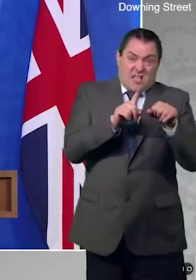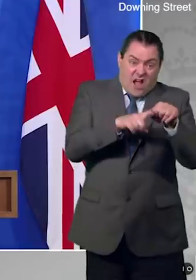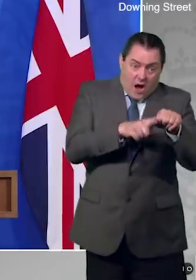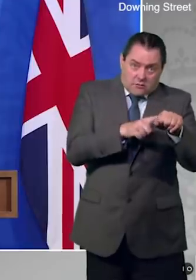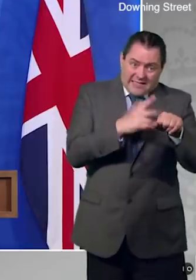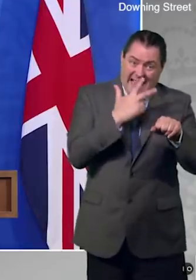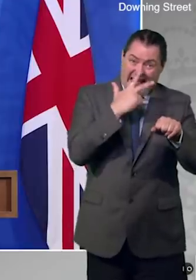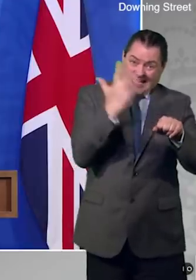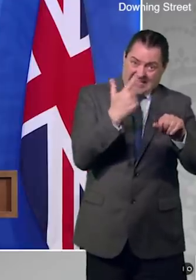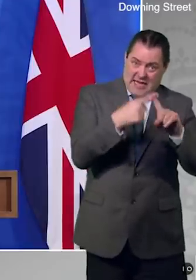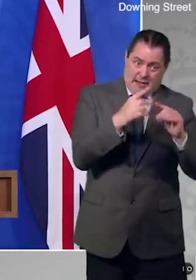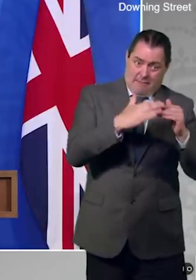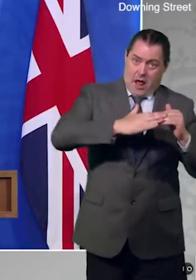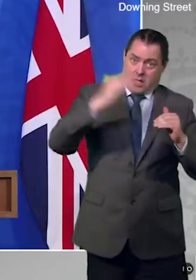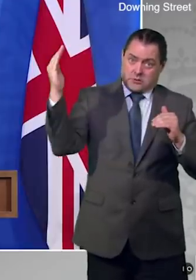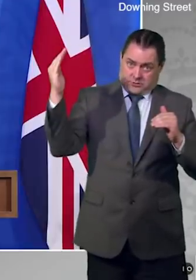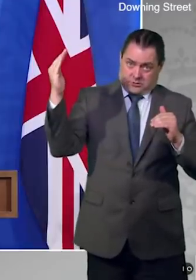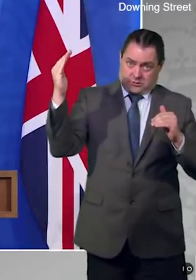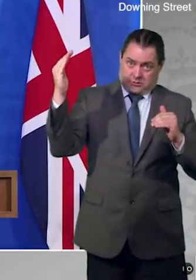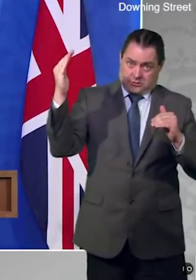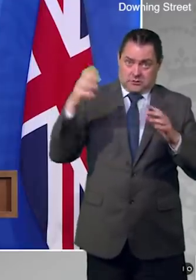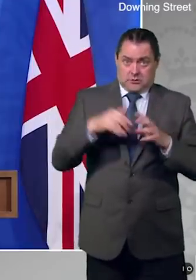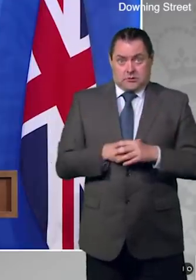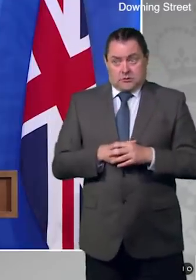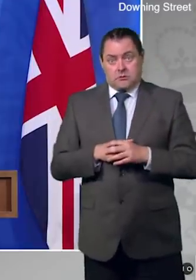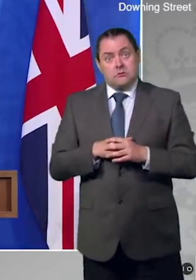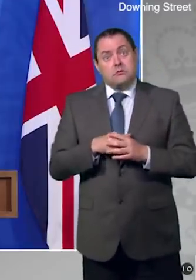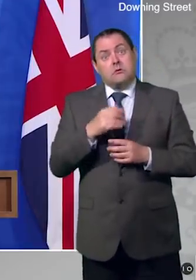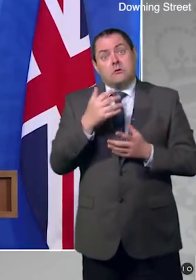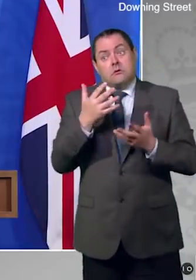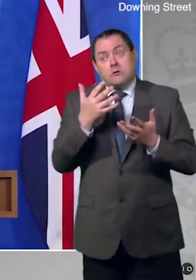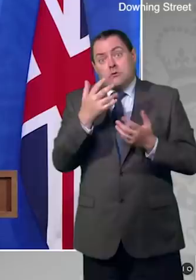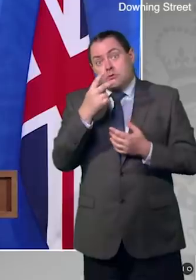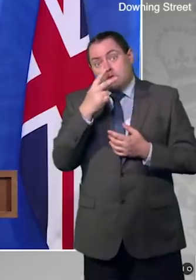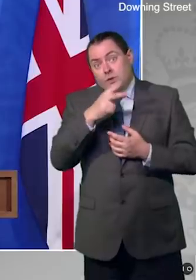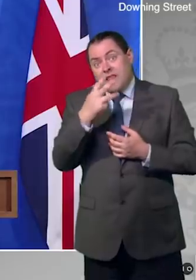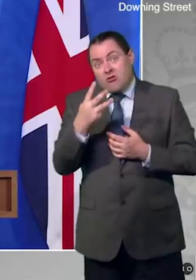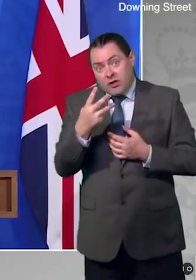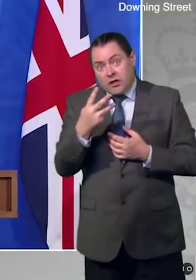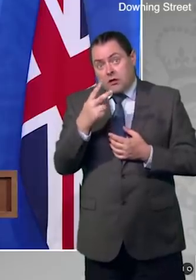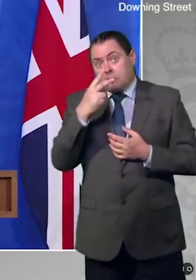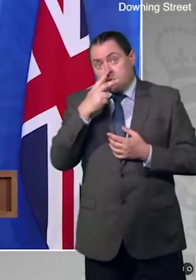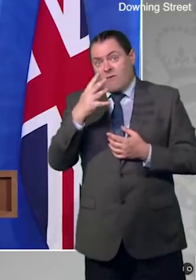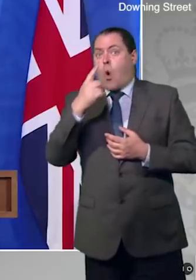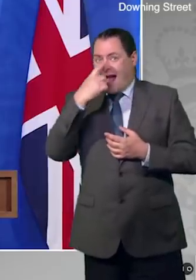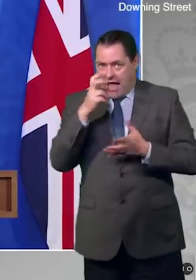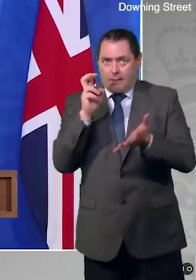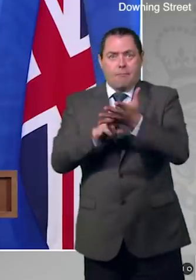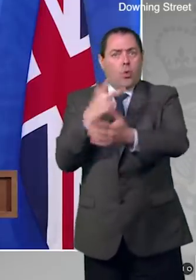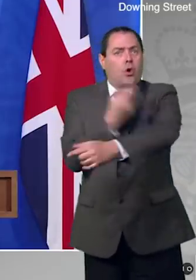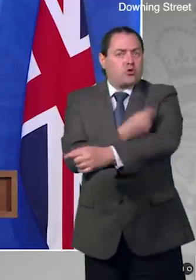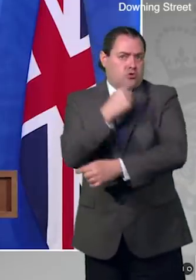with 23 and 24-year-olds invited to book jabs from tomorrow, so we reduce the risk of